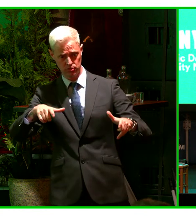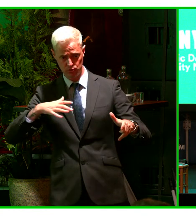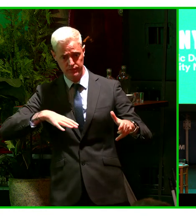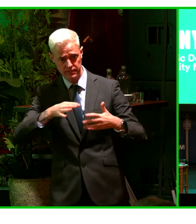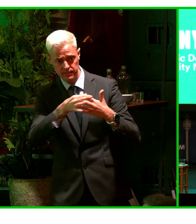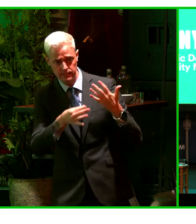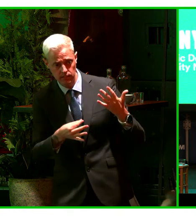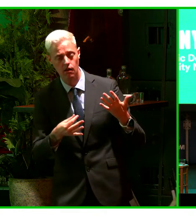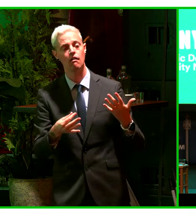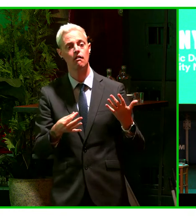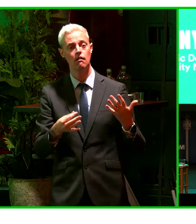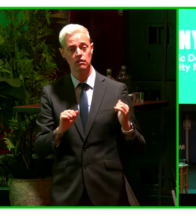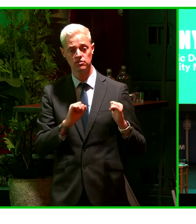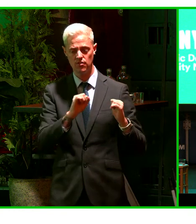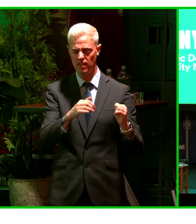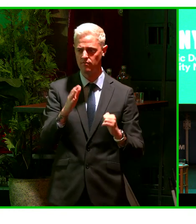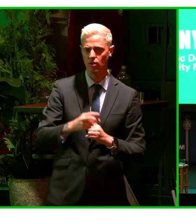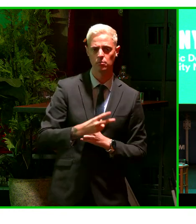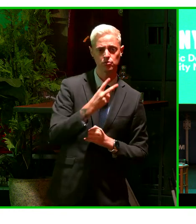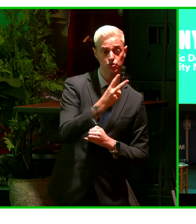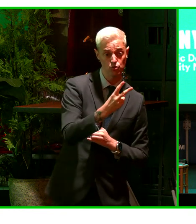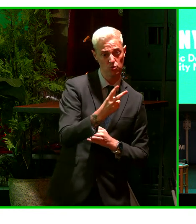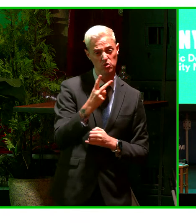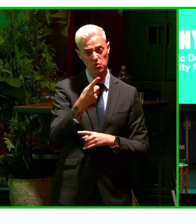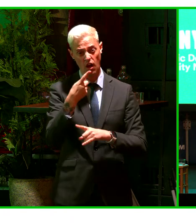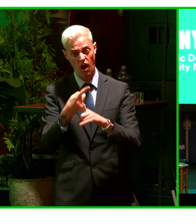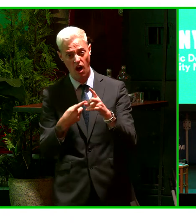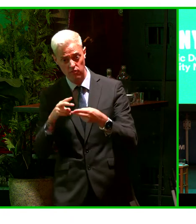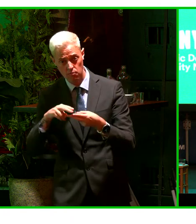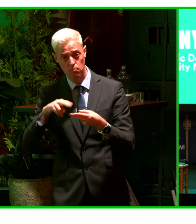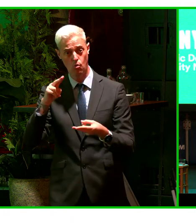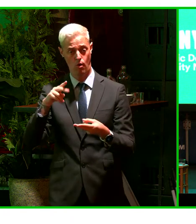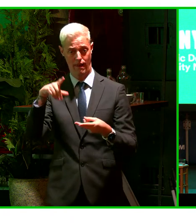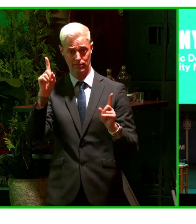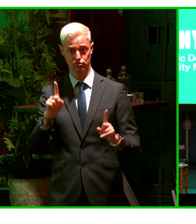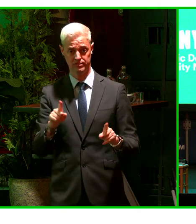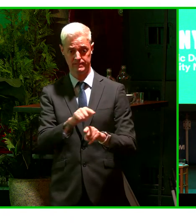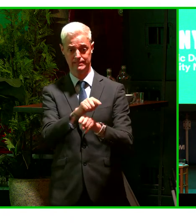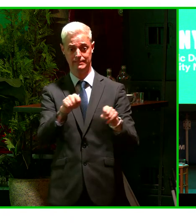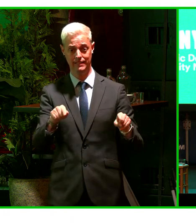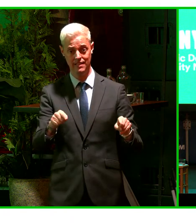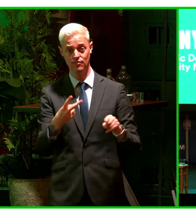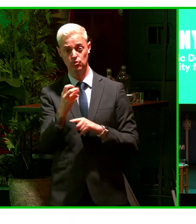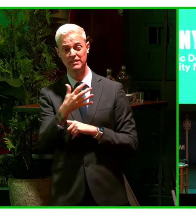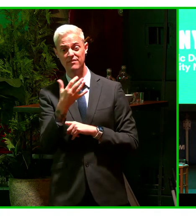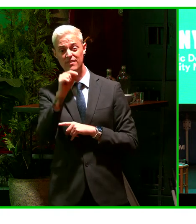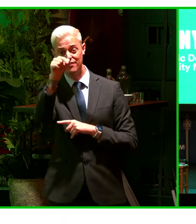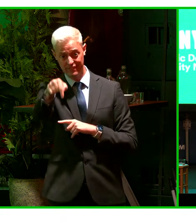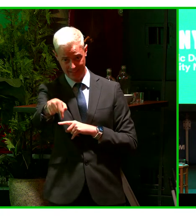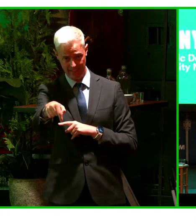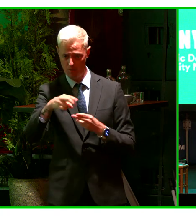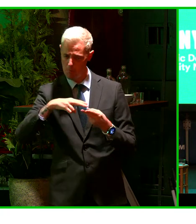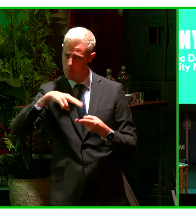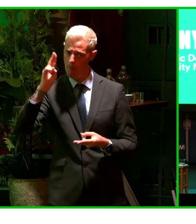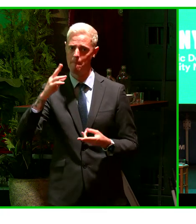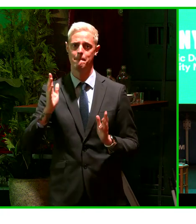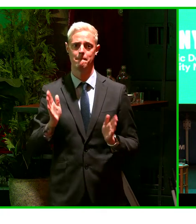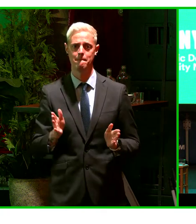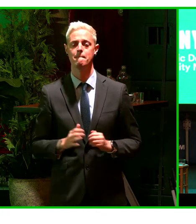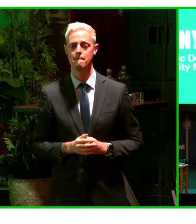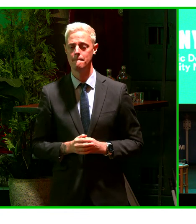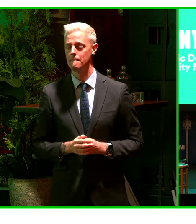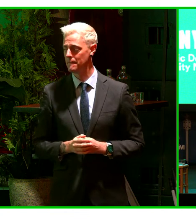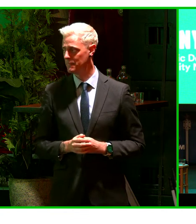be between 2 and 2.5 times more electricity needed in 2050 than there is today. And that's for